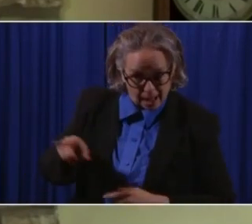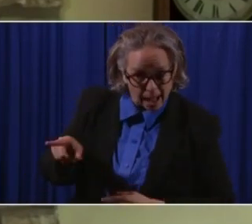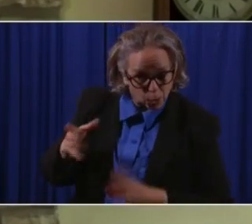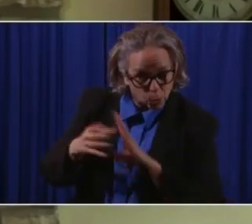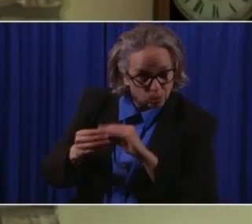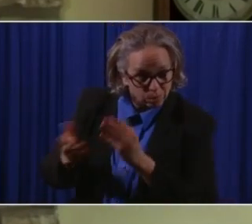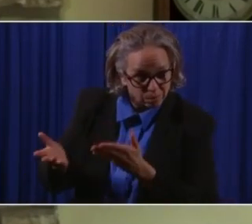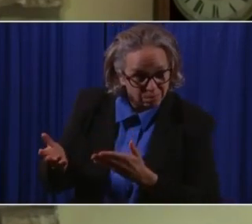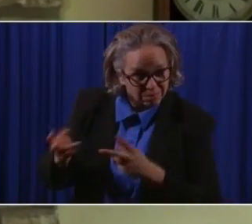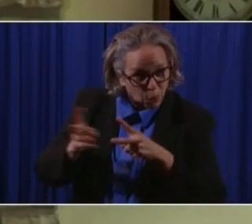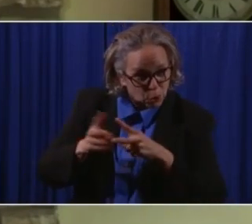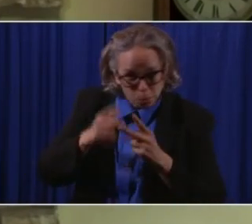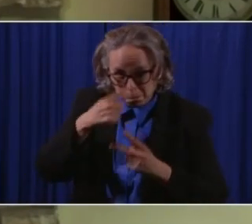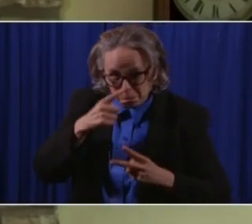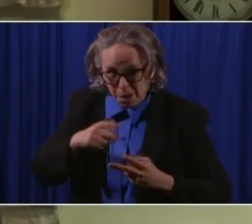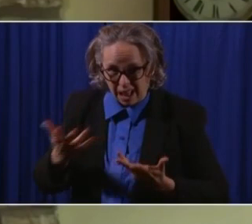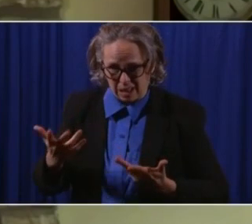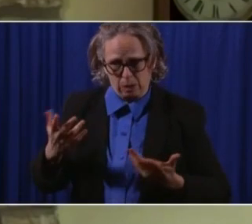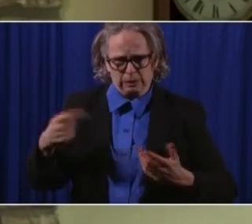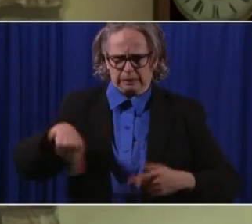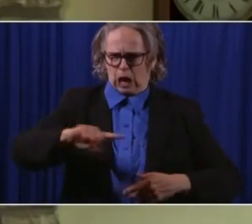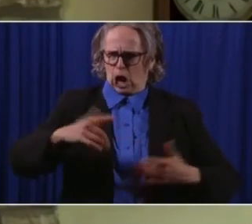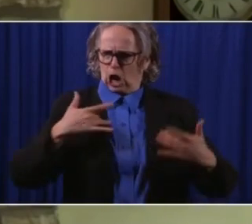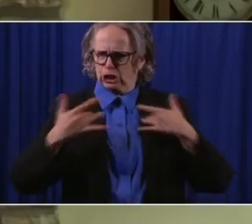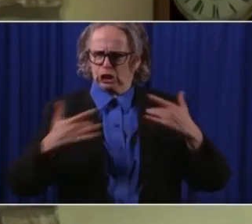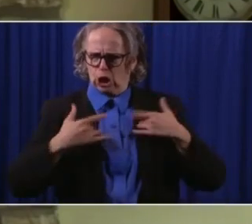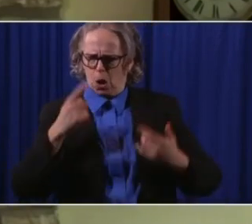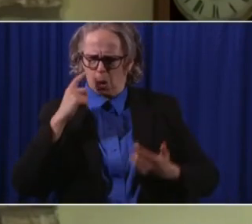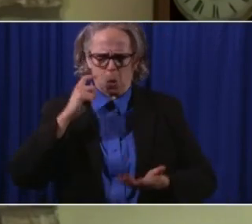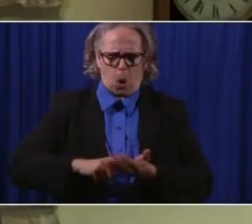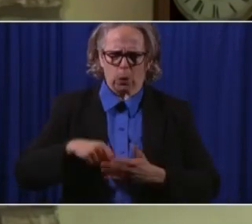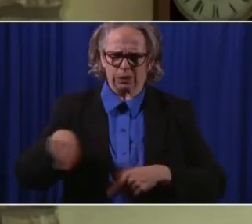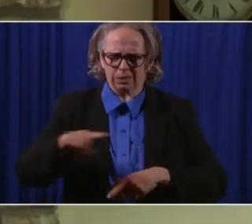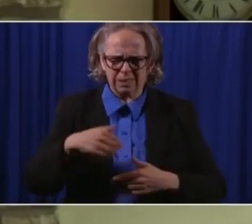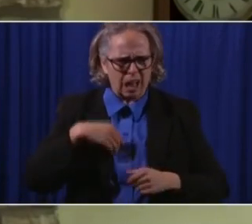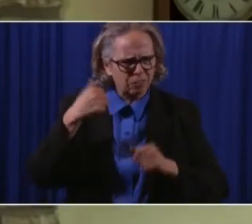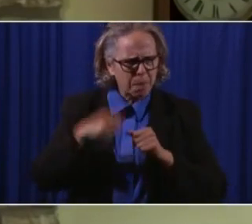people have been concerned about for a long time. I remember years ago